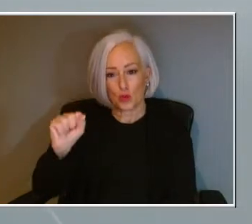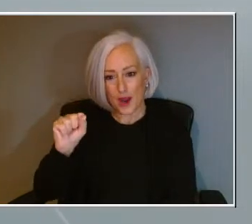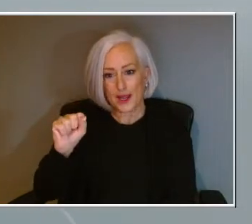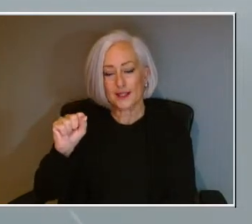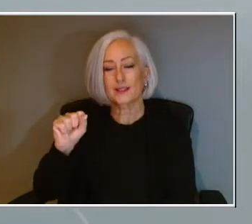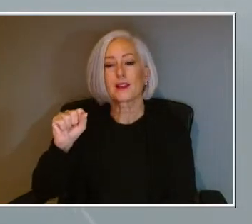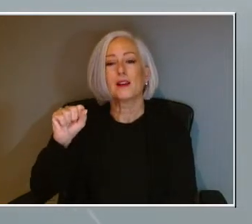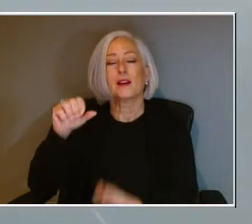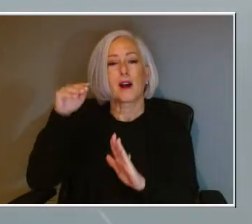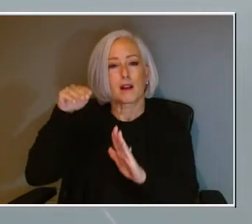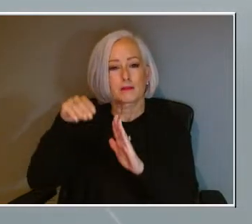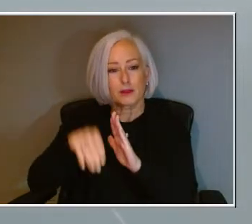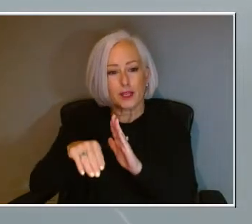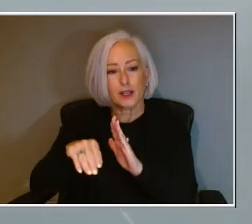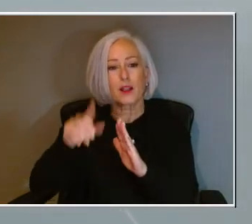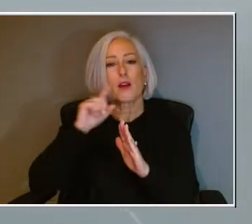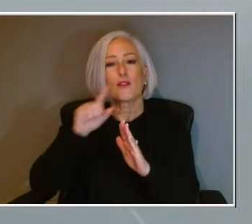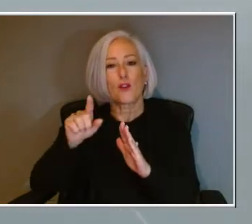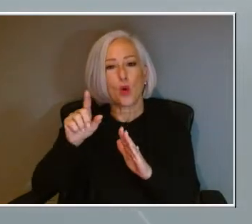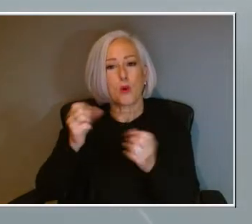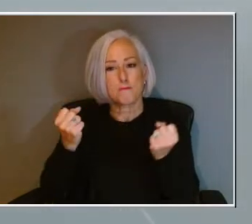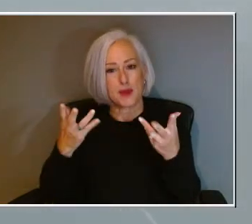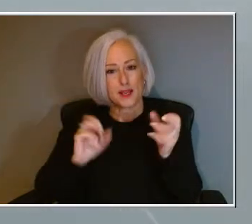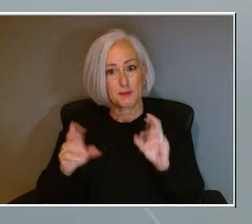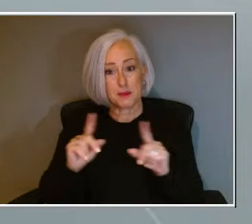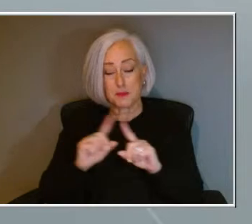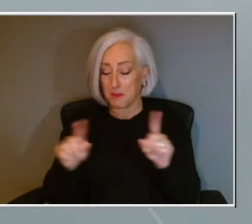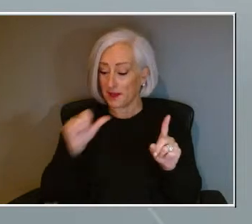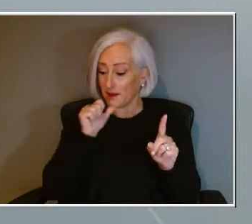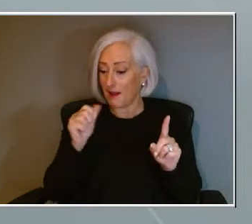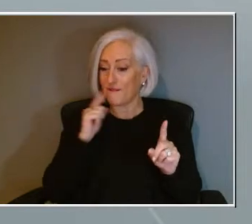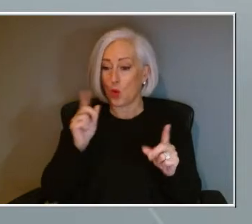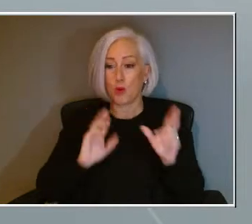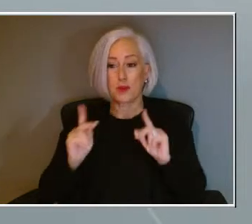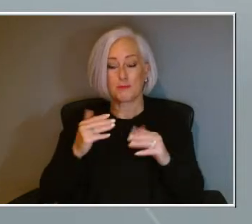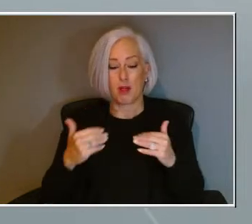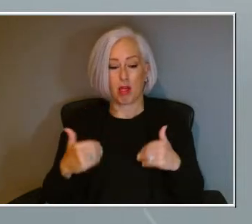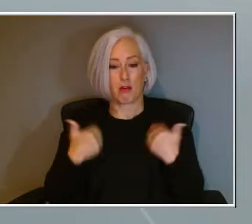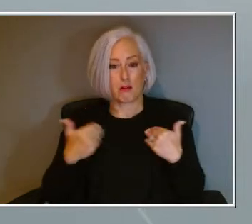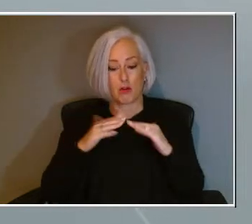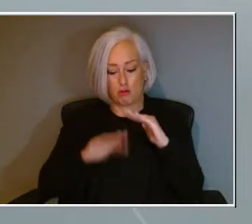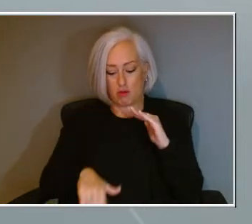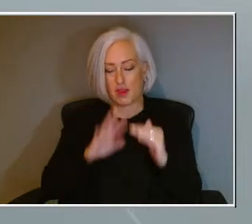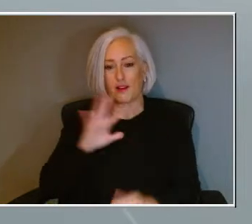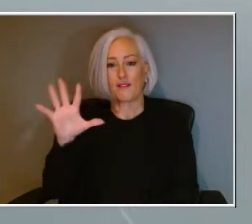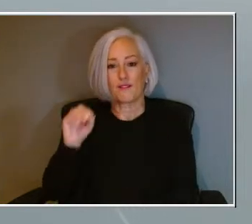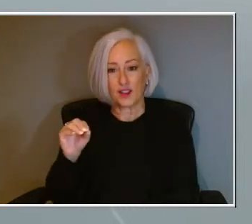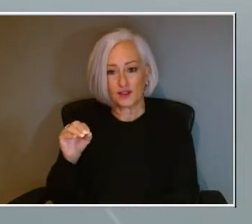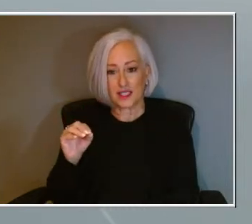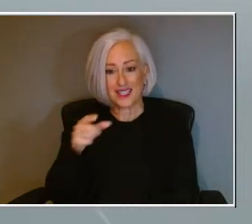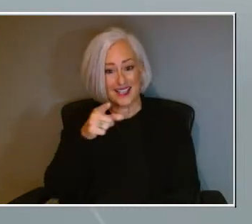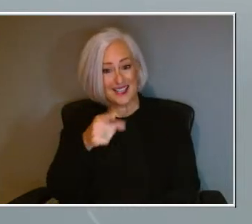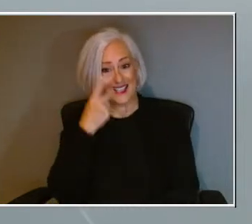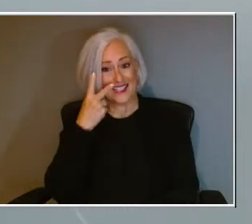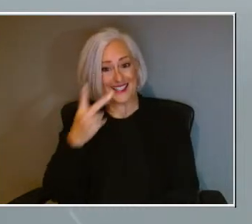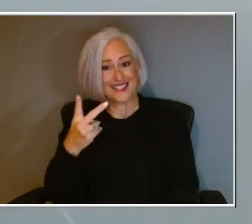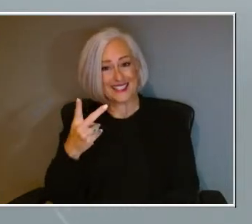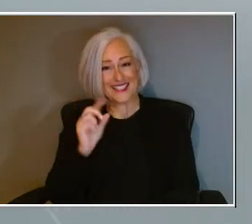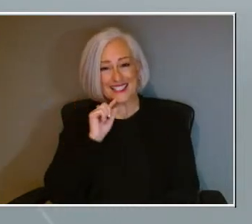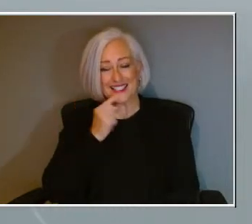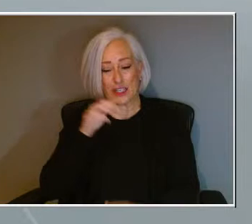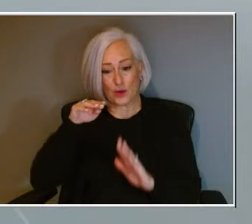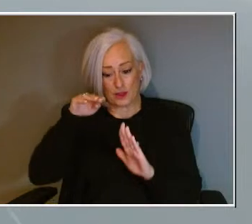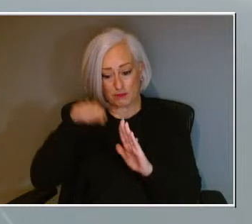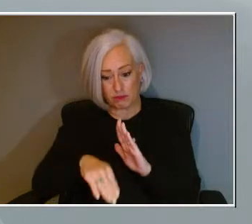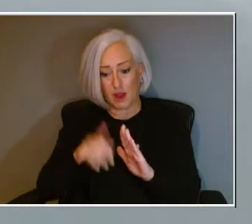not for people younger than 50. This 20-year chart you're seeing here shows a serious drop in cases for people age 65